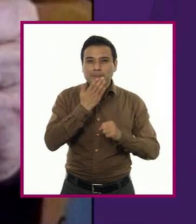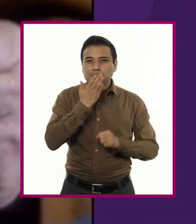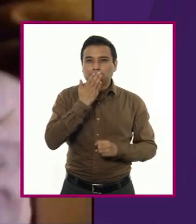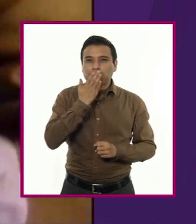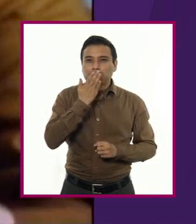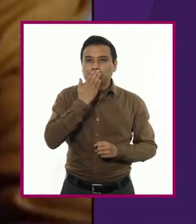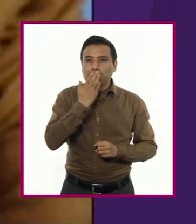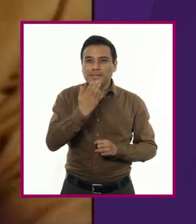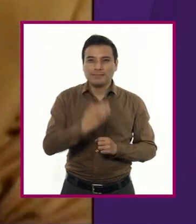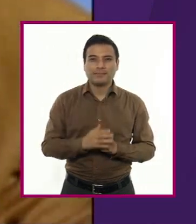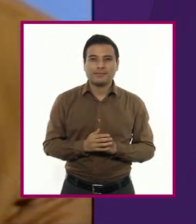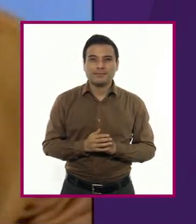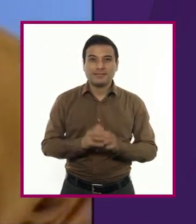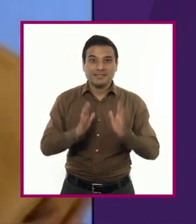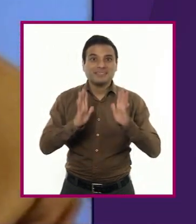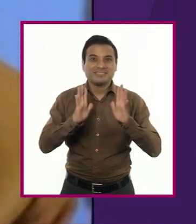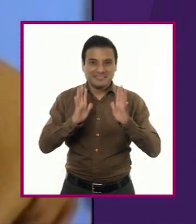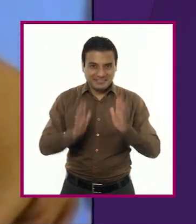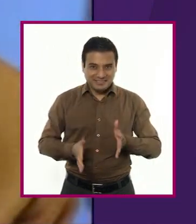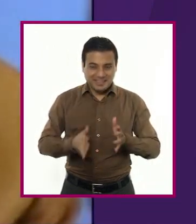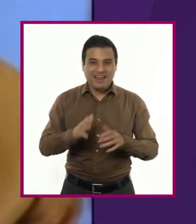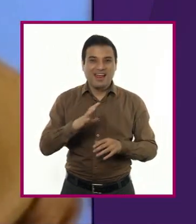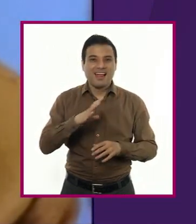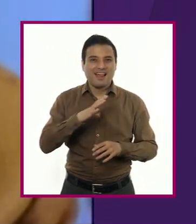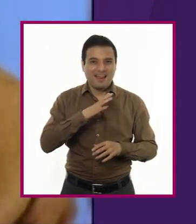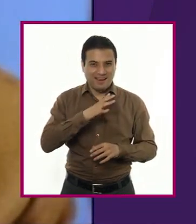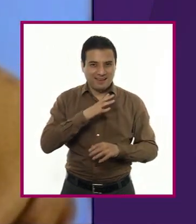Now I have the map.